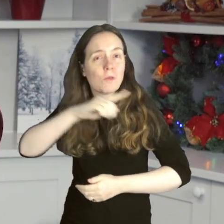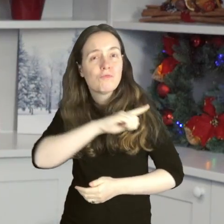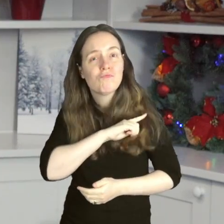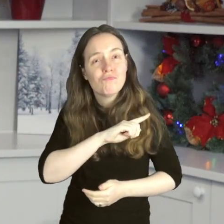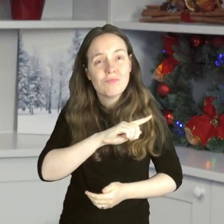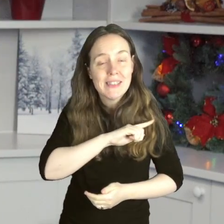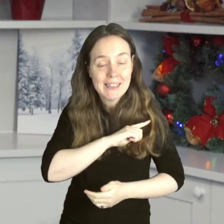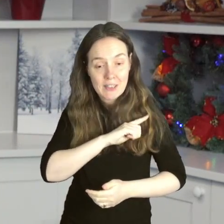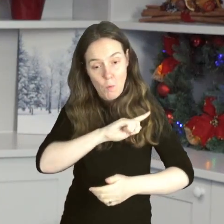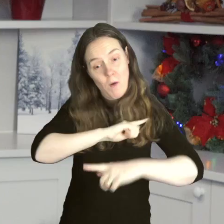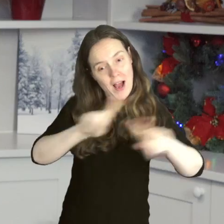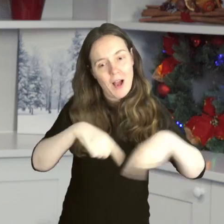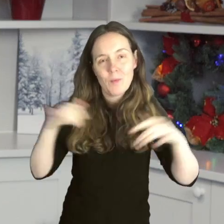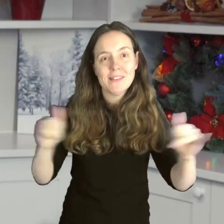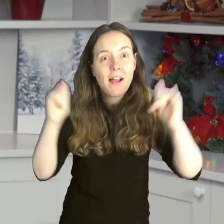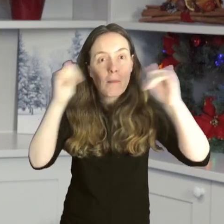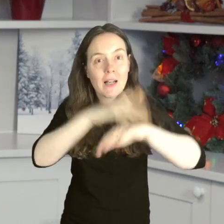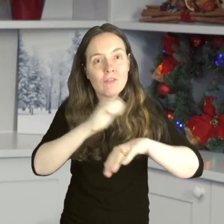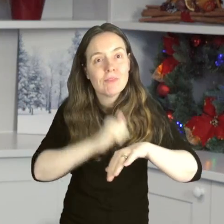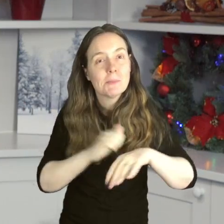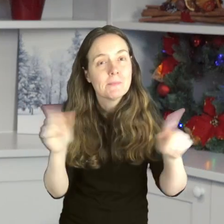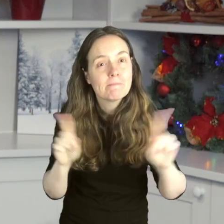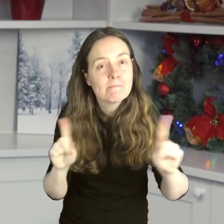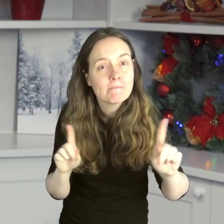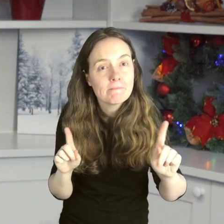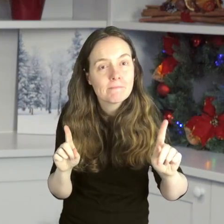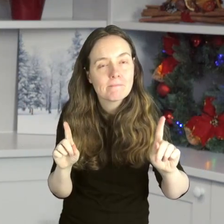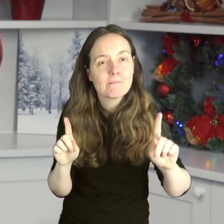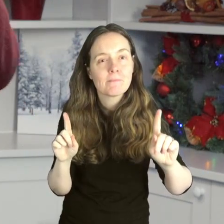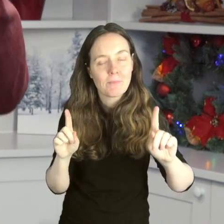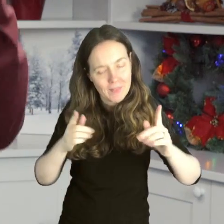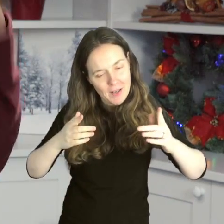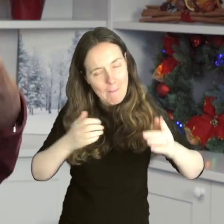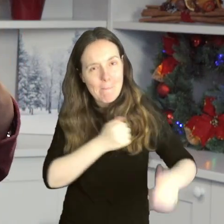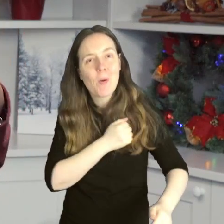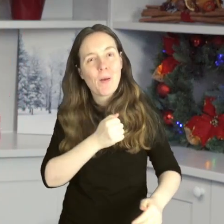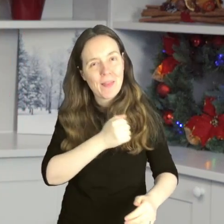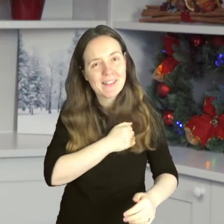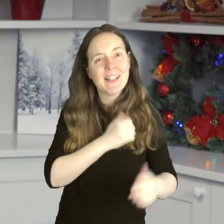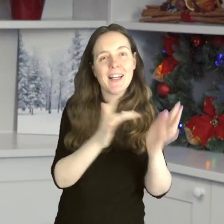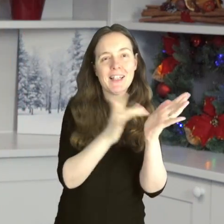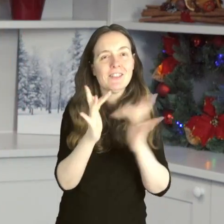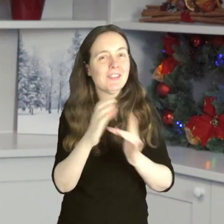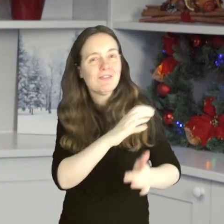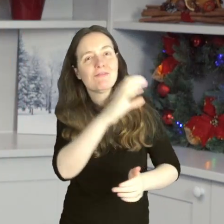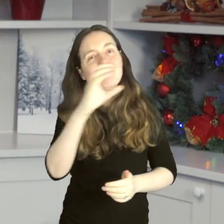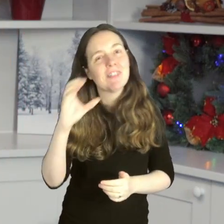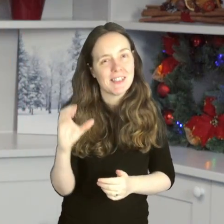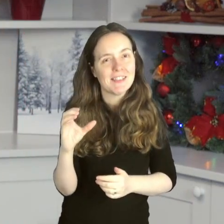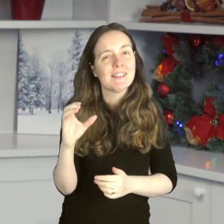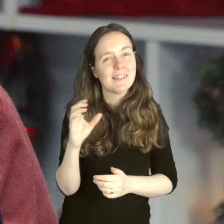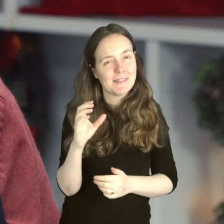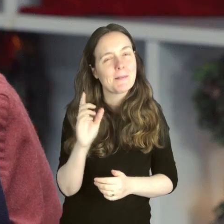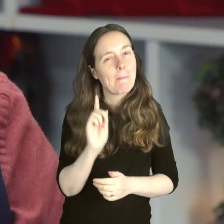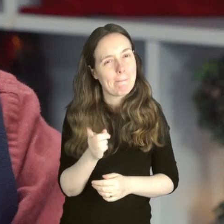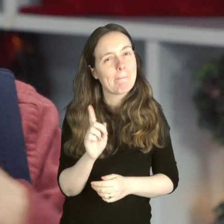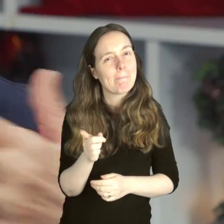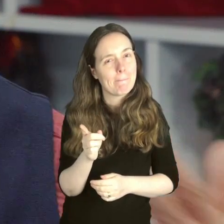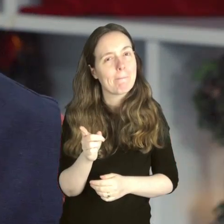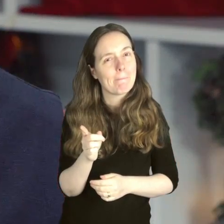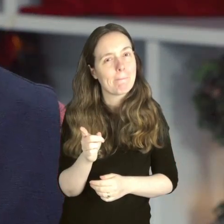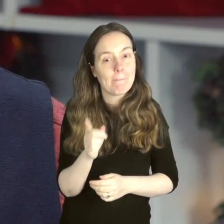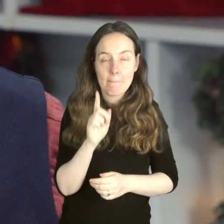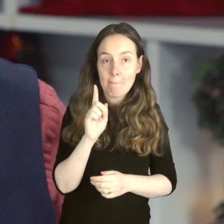reason for celebrating Christmas is as the birthday of Jesus Christ.